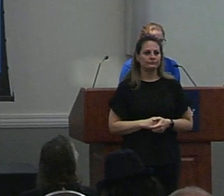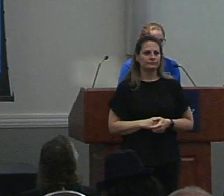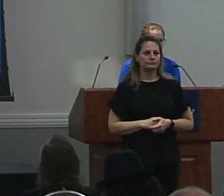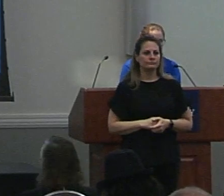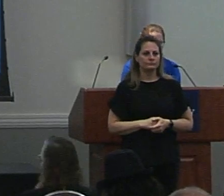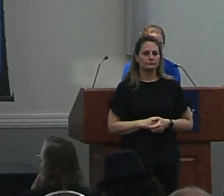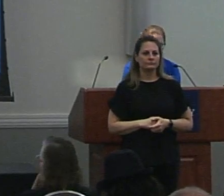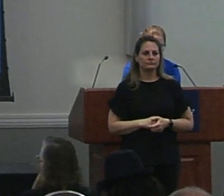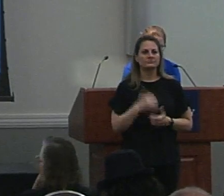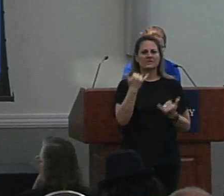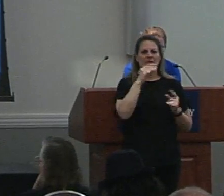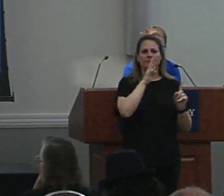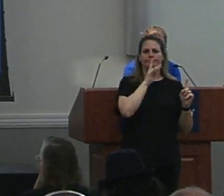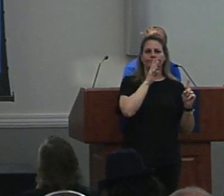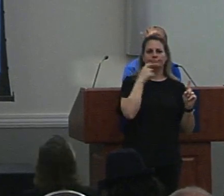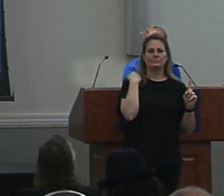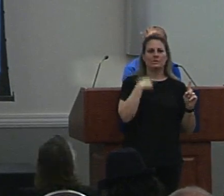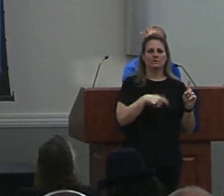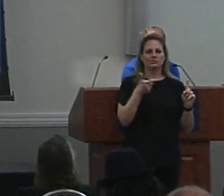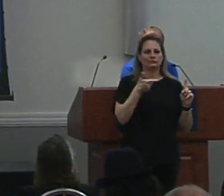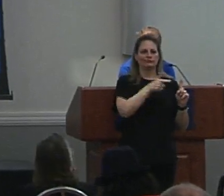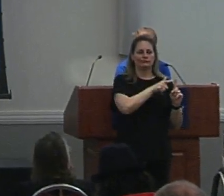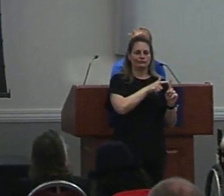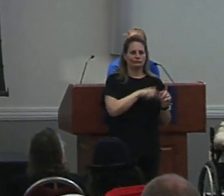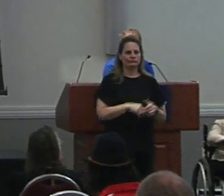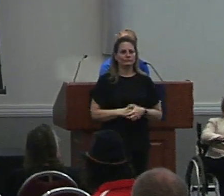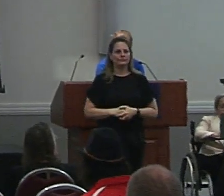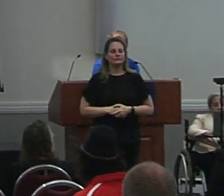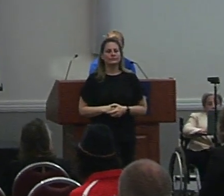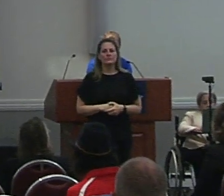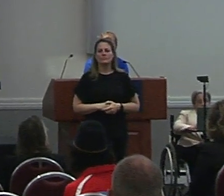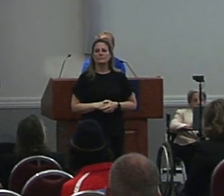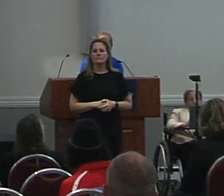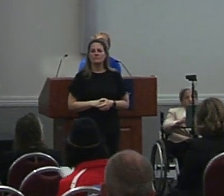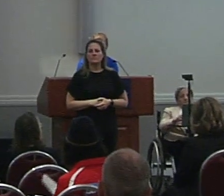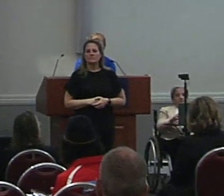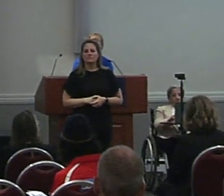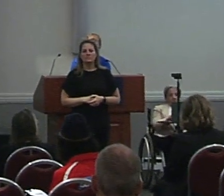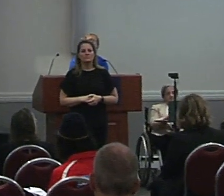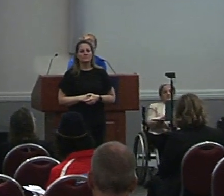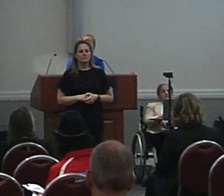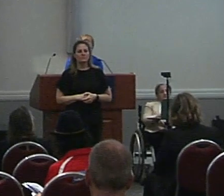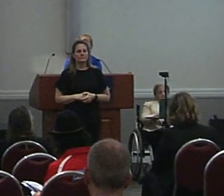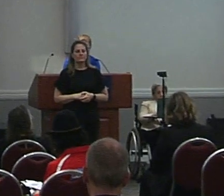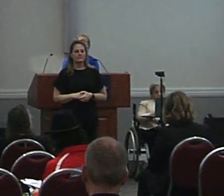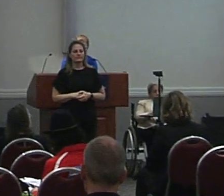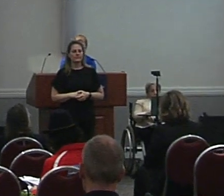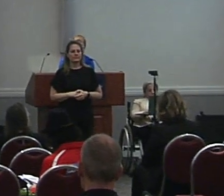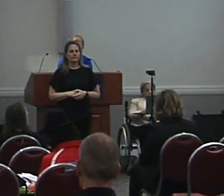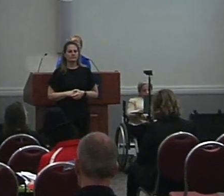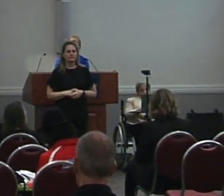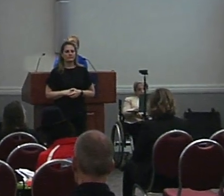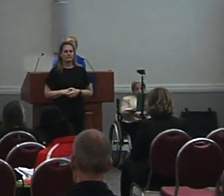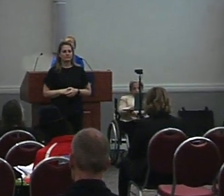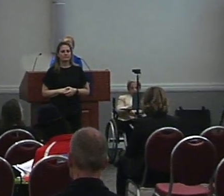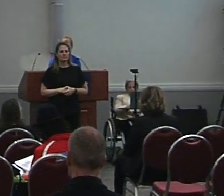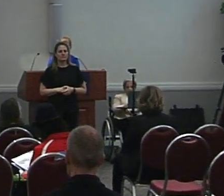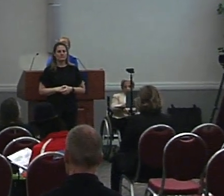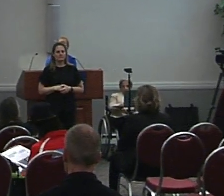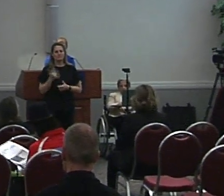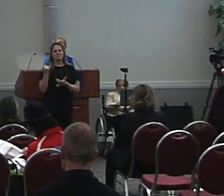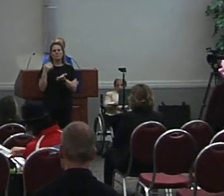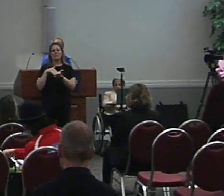Hi, my name is Emily Getchell, and I will be your Spanish interpreter today. Buenos días y bienvenidos a todos. Mi nombre es Emily, voy a servir